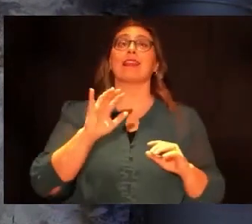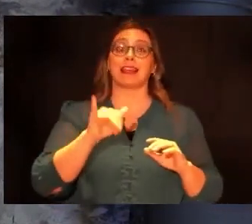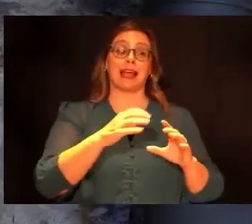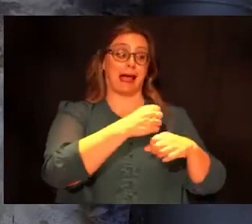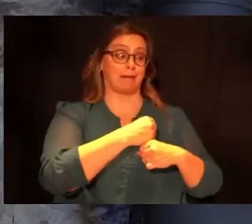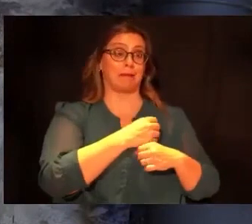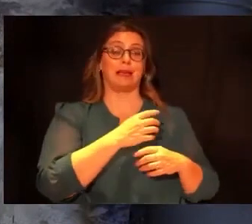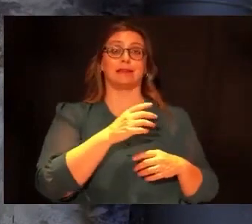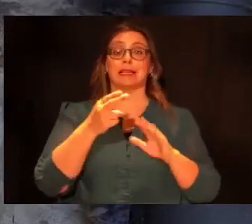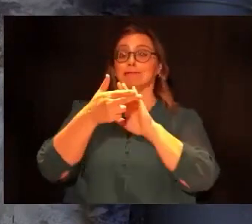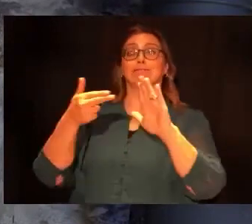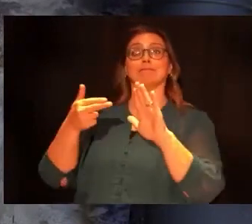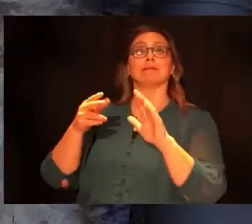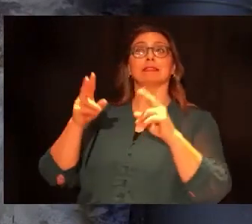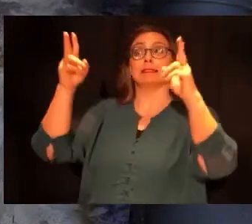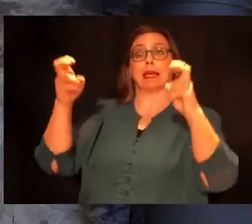about. So,